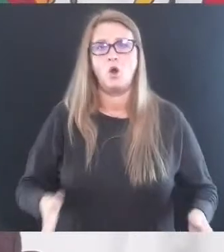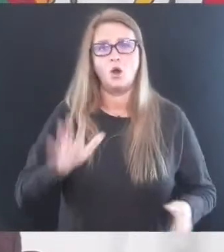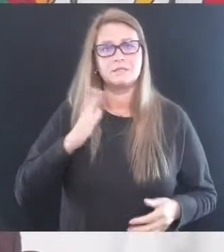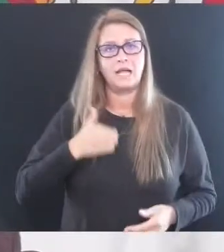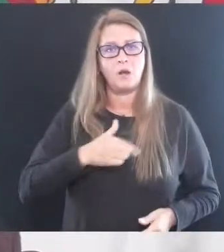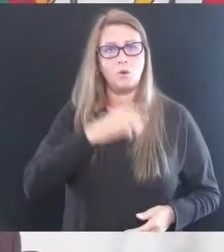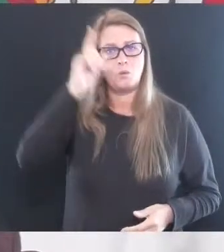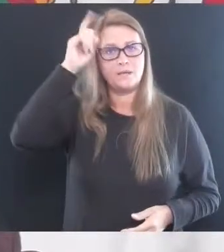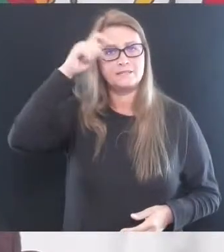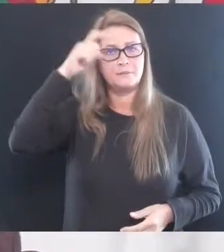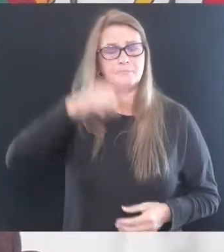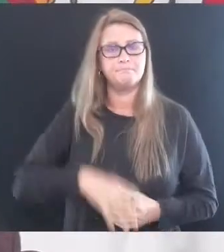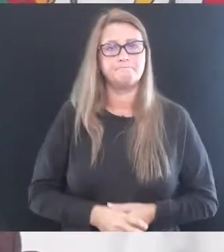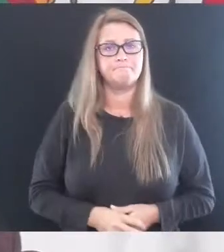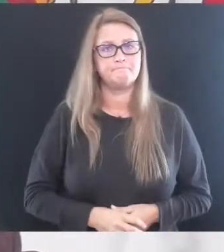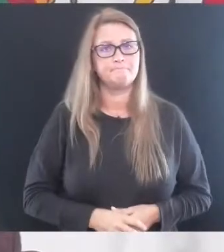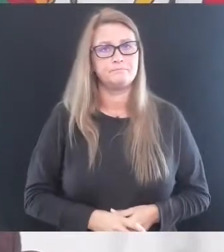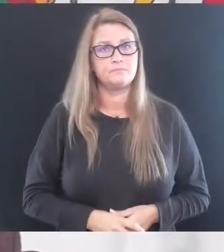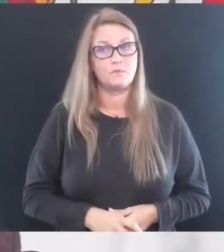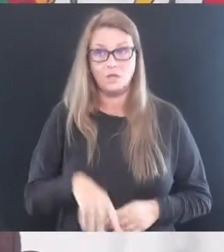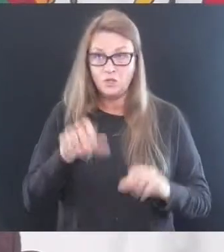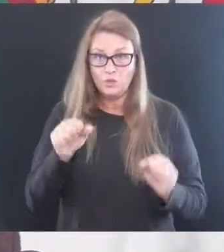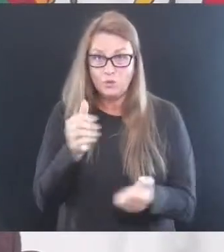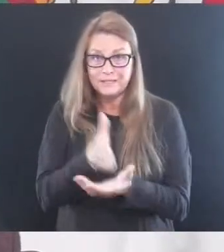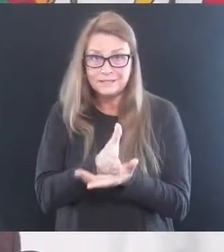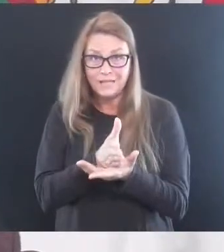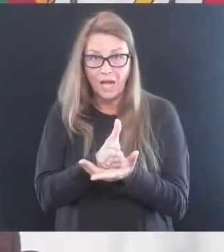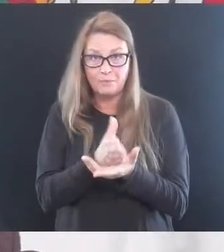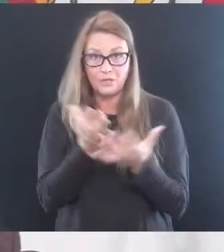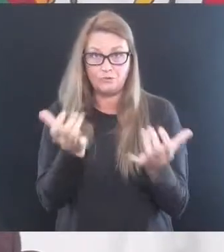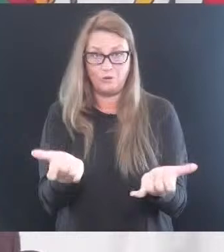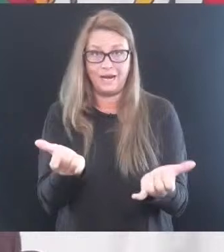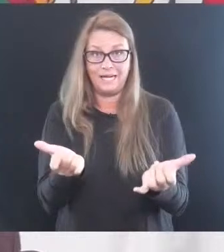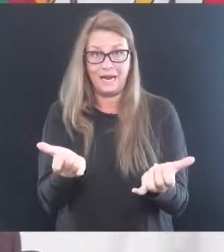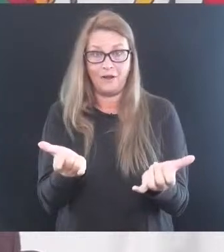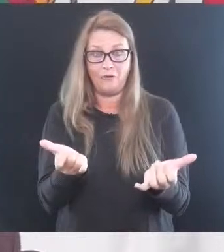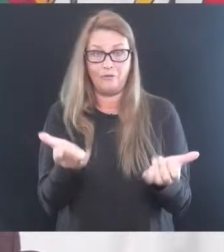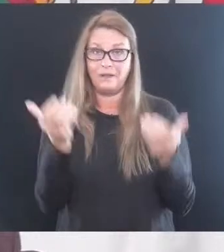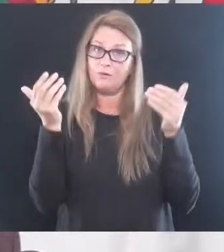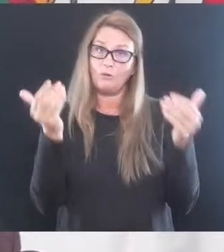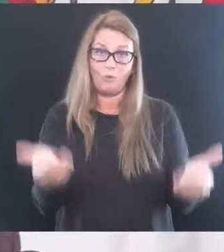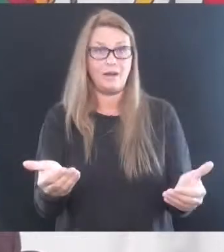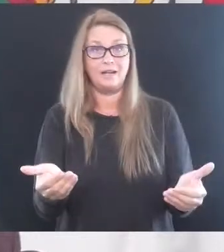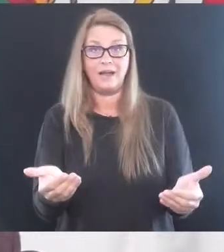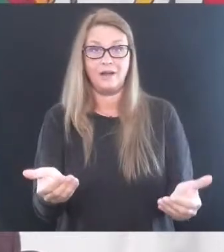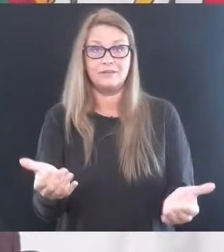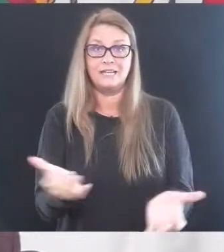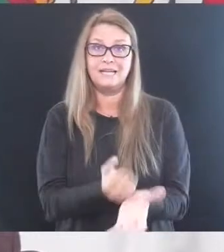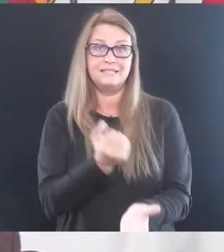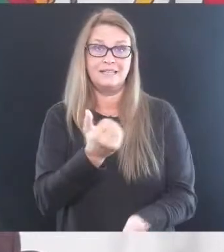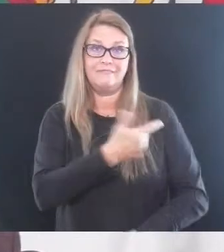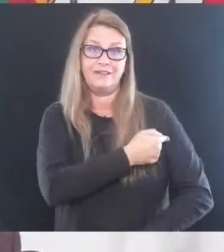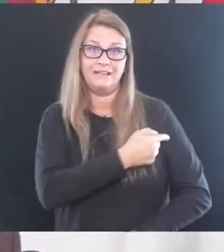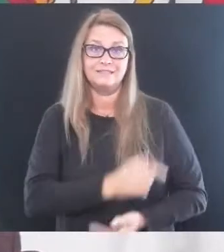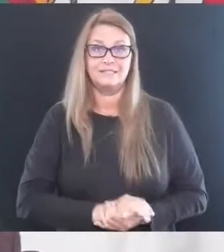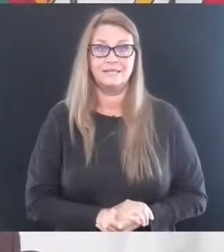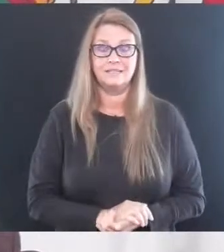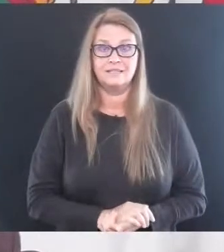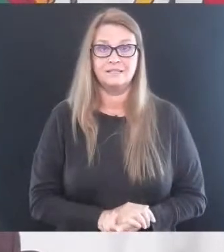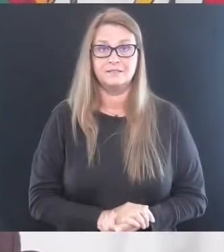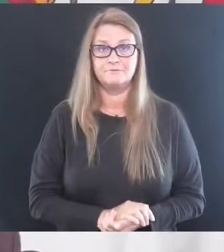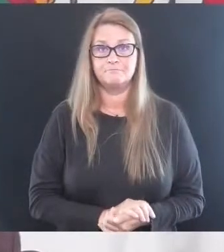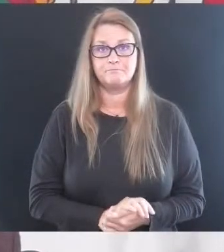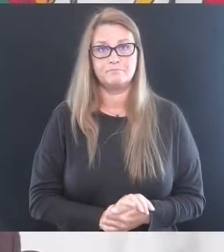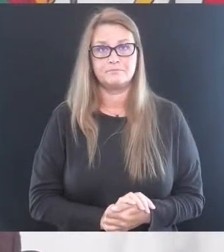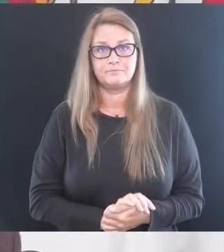stop this. We can stop it by getting out and getting absolutely vaccinated. Just one other